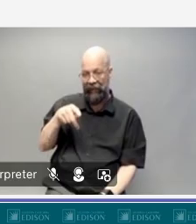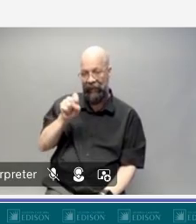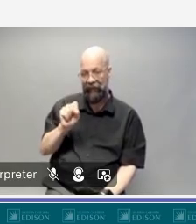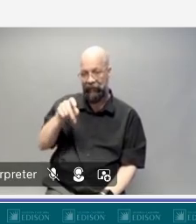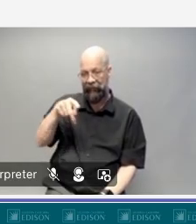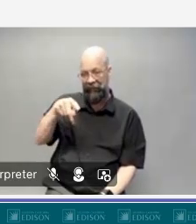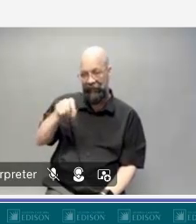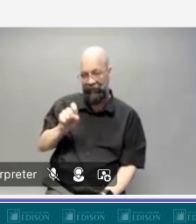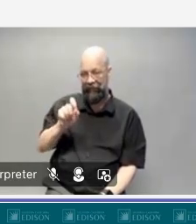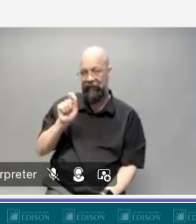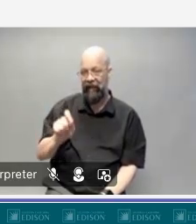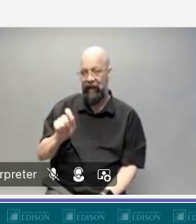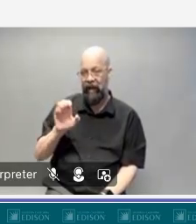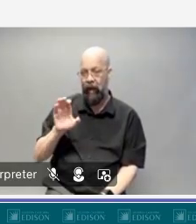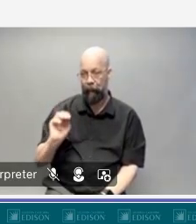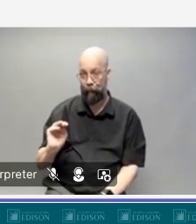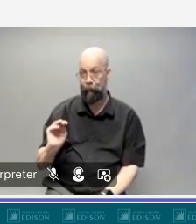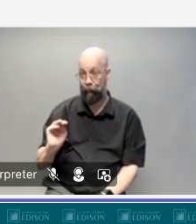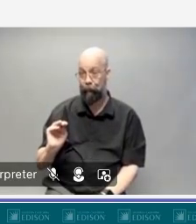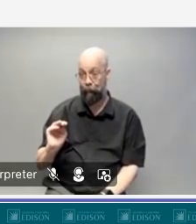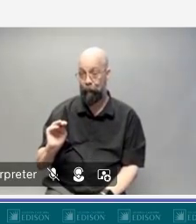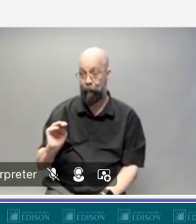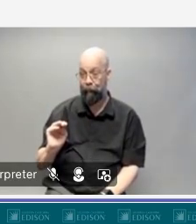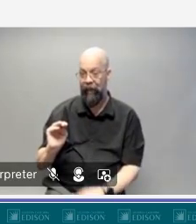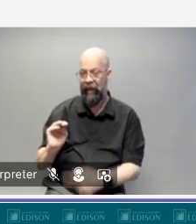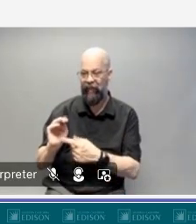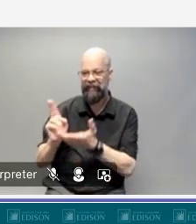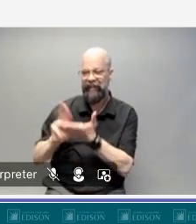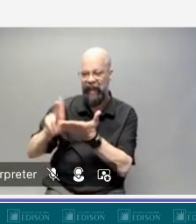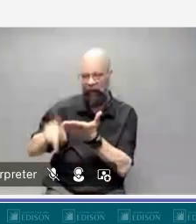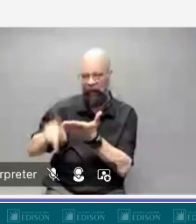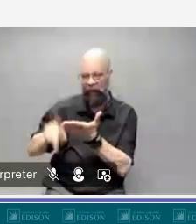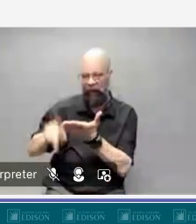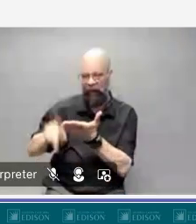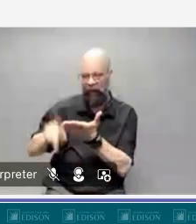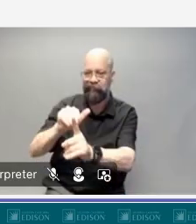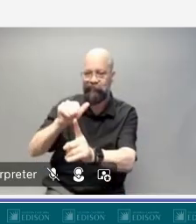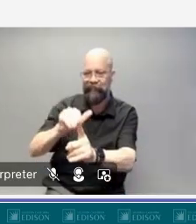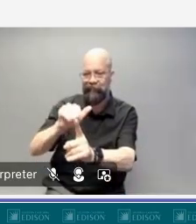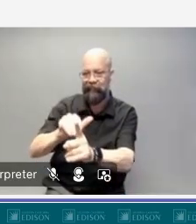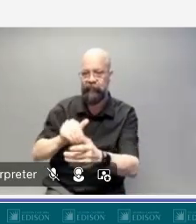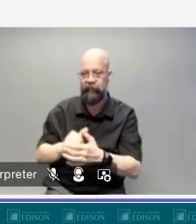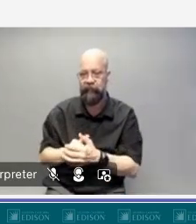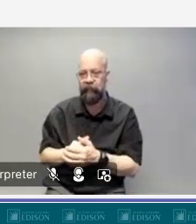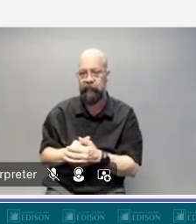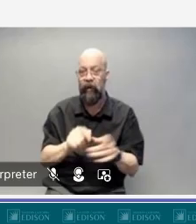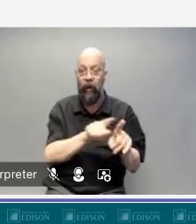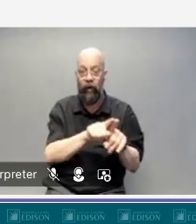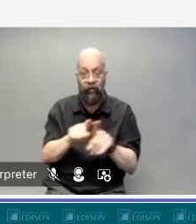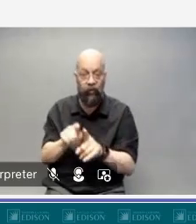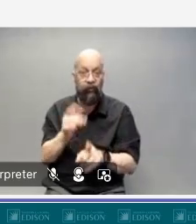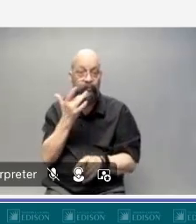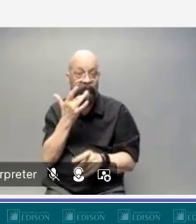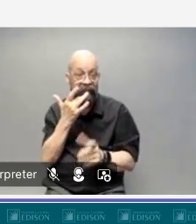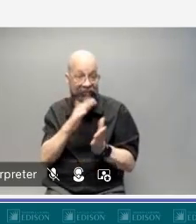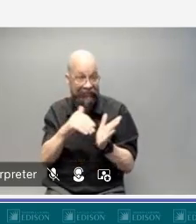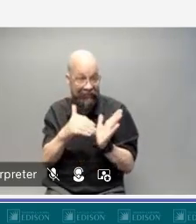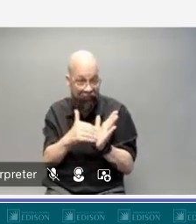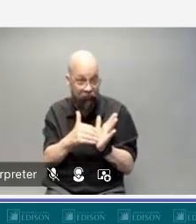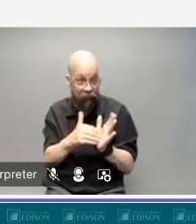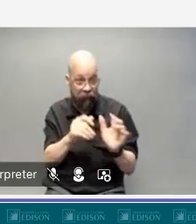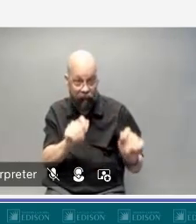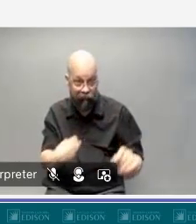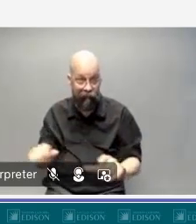SCEPSPS.com. And we do encourage all of our customers to visit the SCE Customer Preference Center to make sure